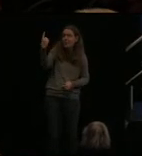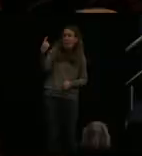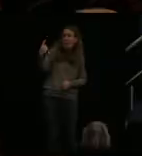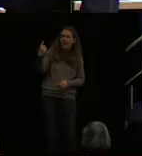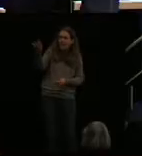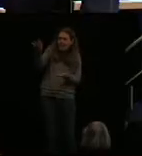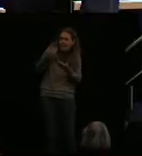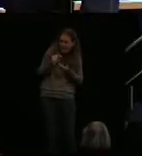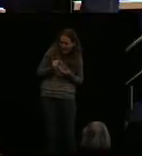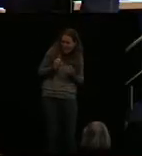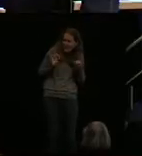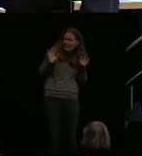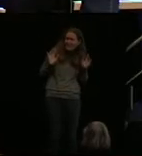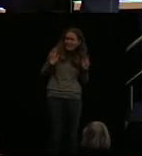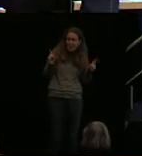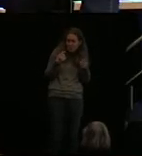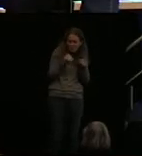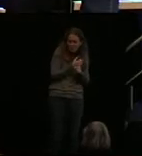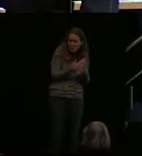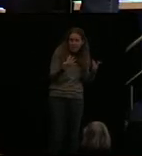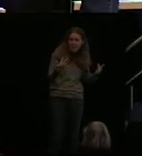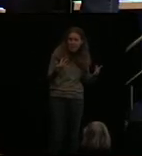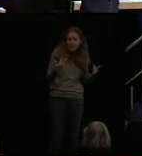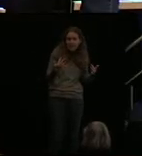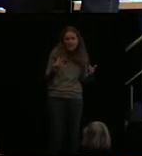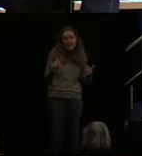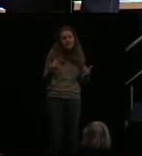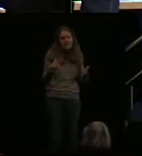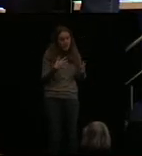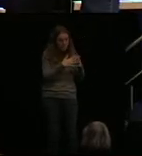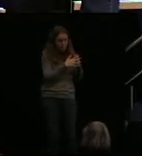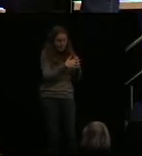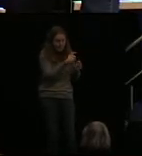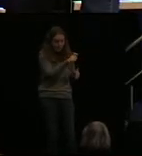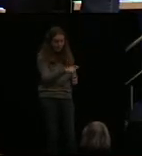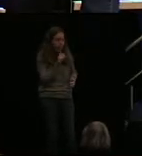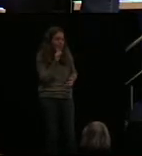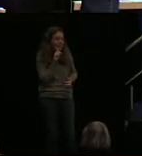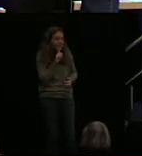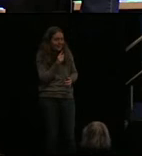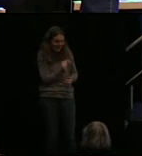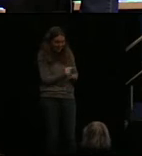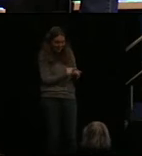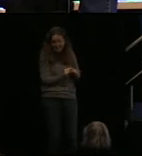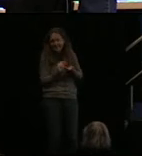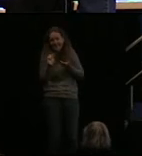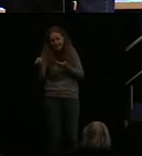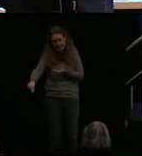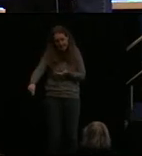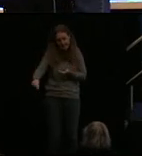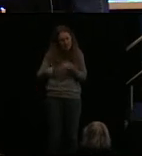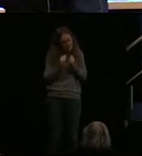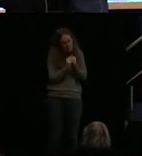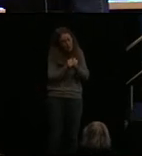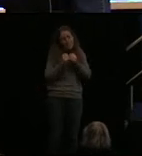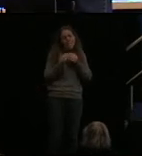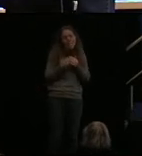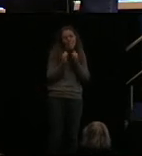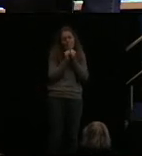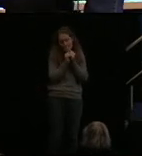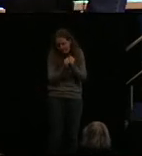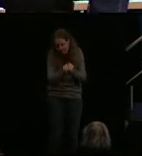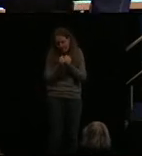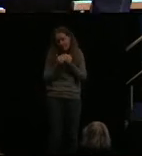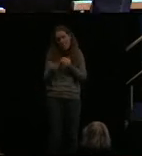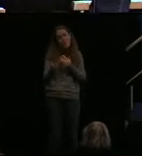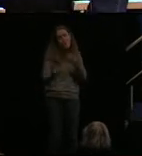given little, I can't do much. What about the widow's mite who had little, but she gave what she had, and that was worth more than